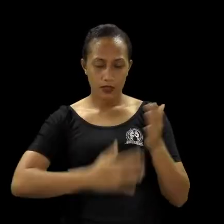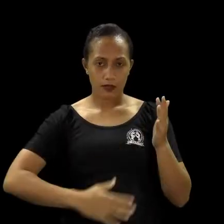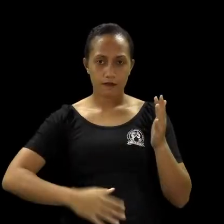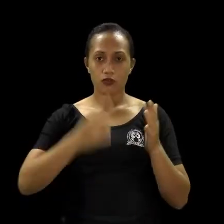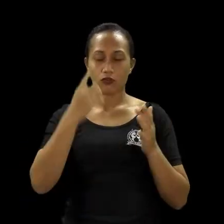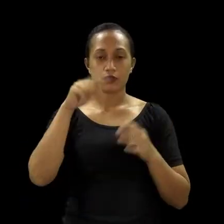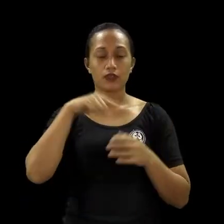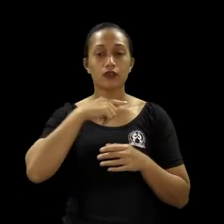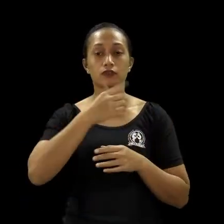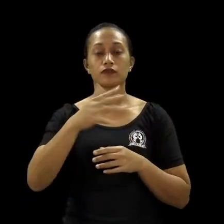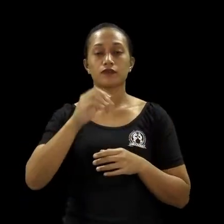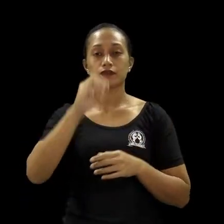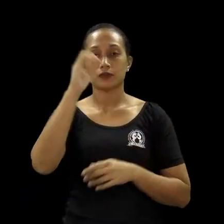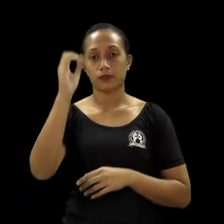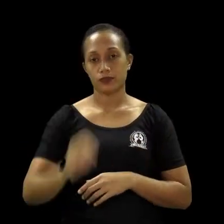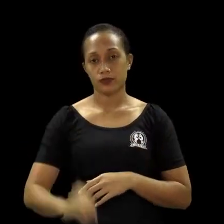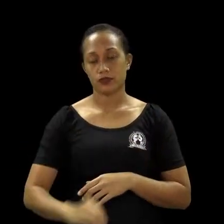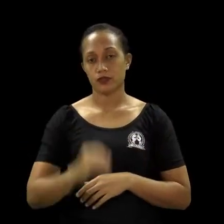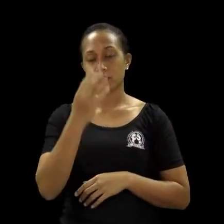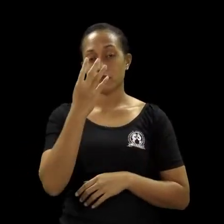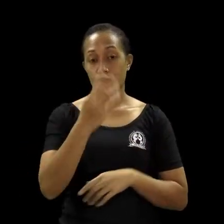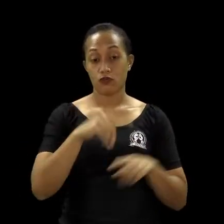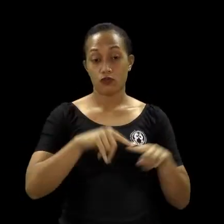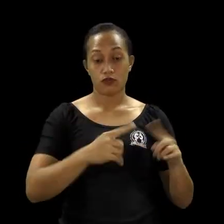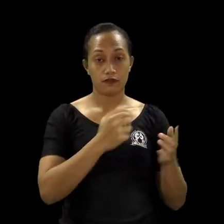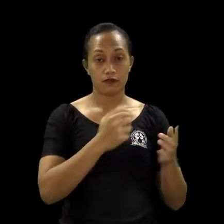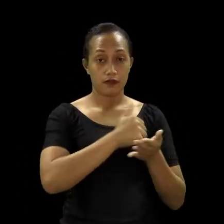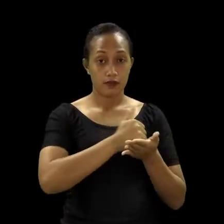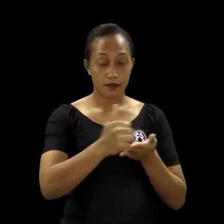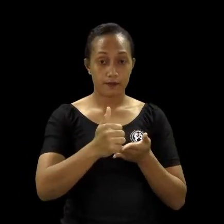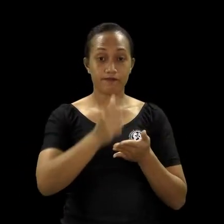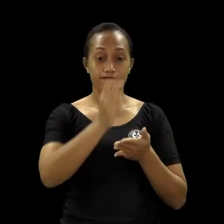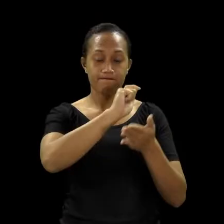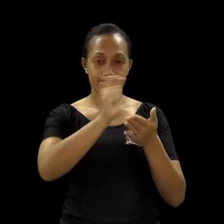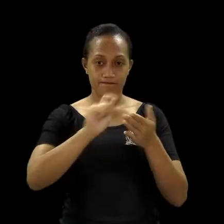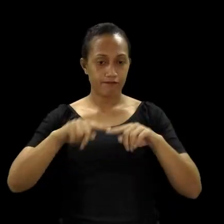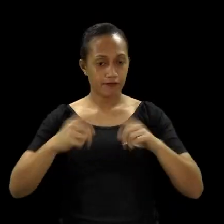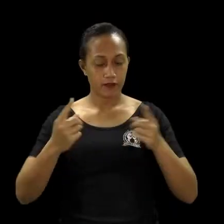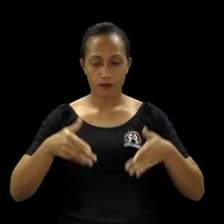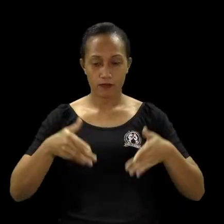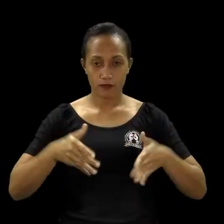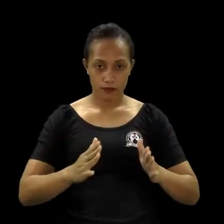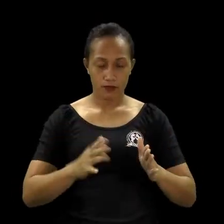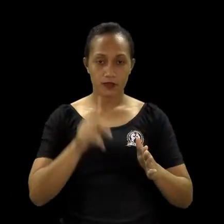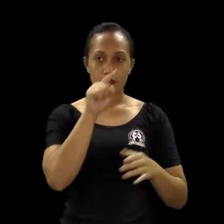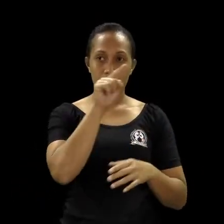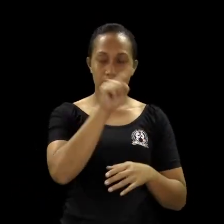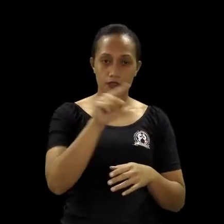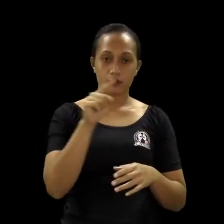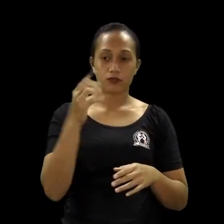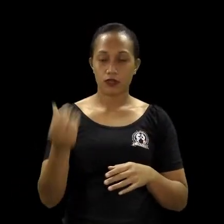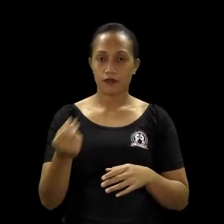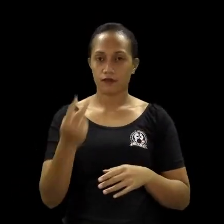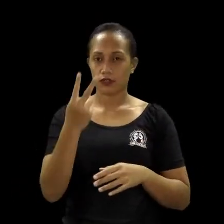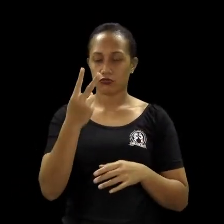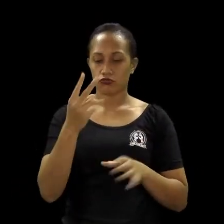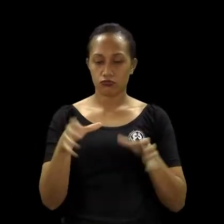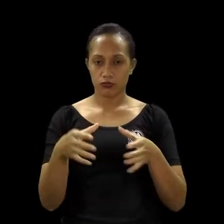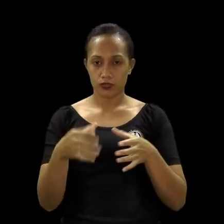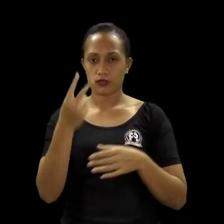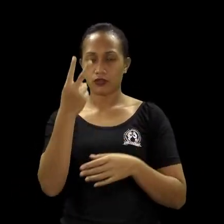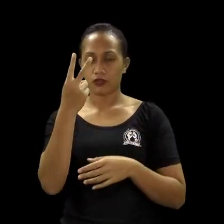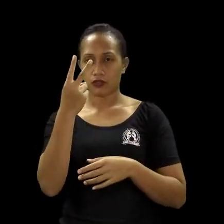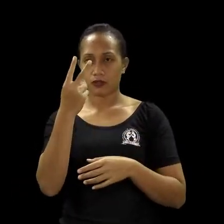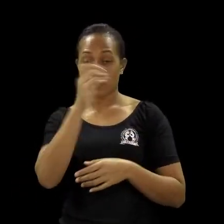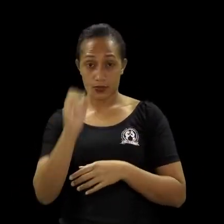plus 150%. So we have 4 different numbers written in different formats. Here it's a decimal, here we have 2 fractions, and then